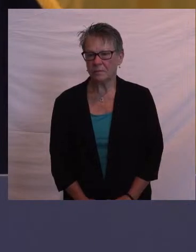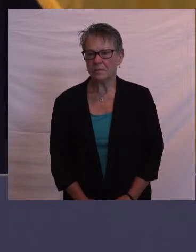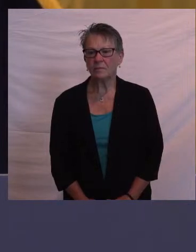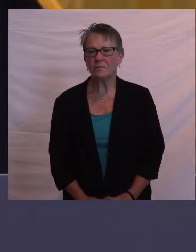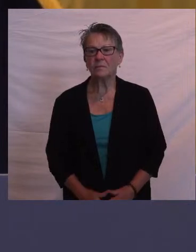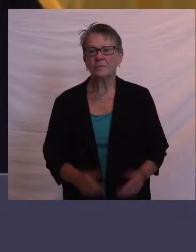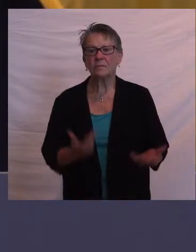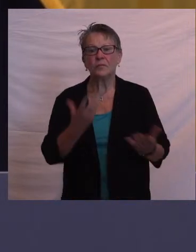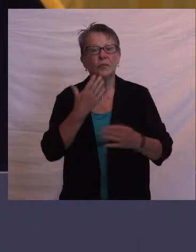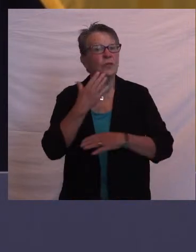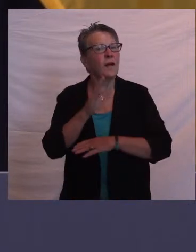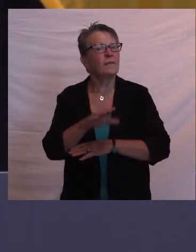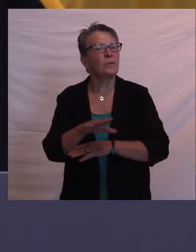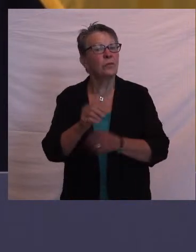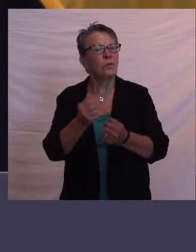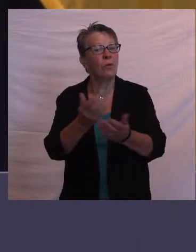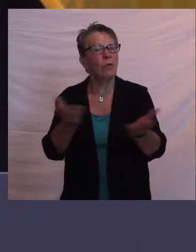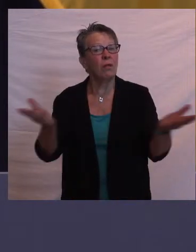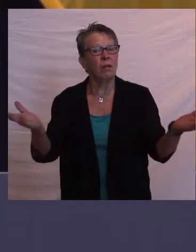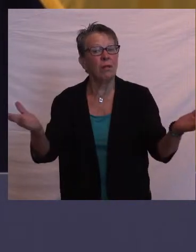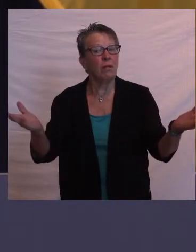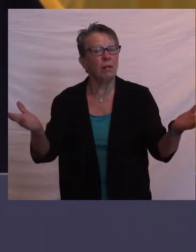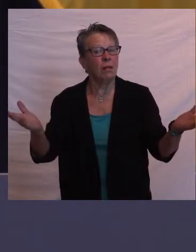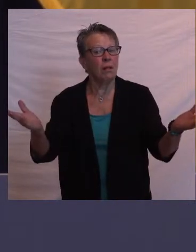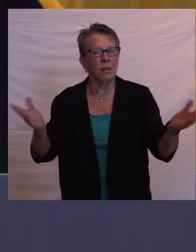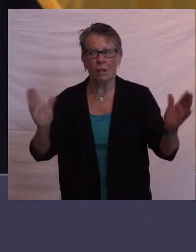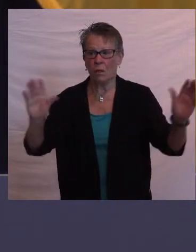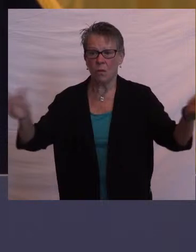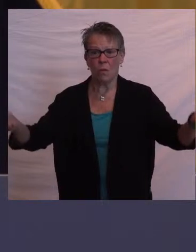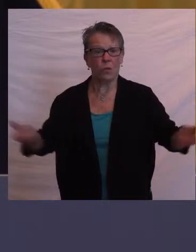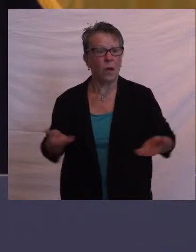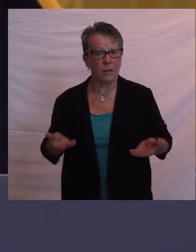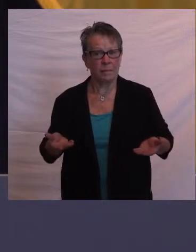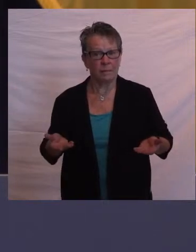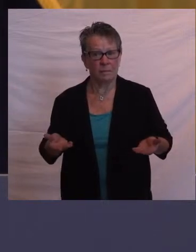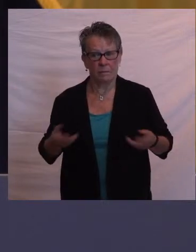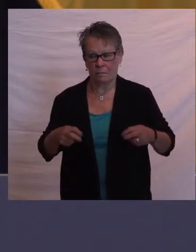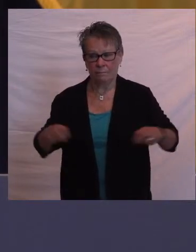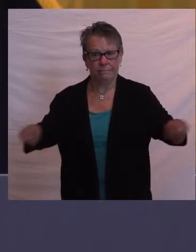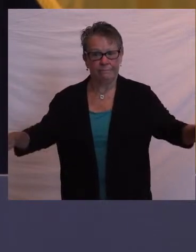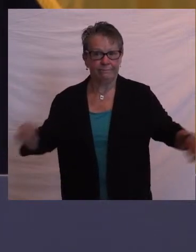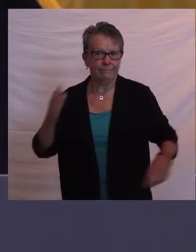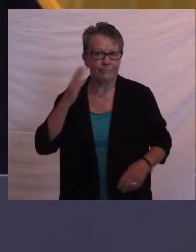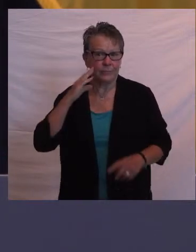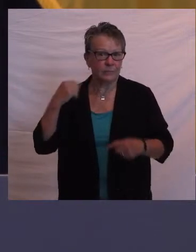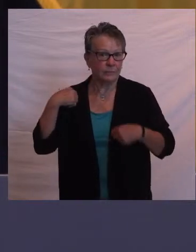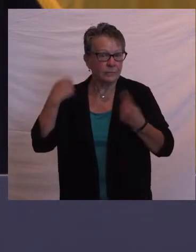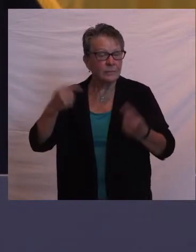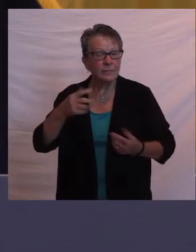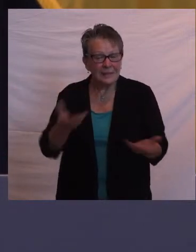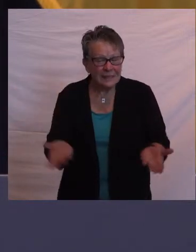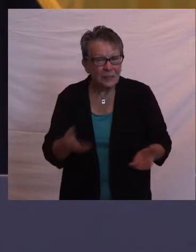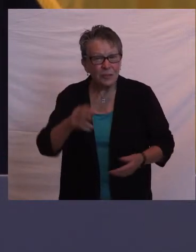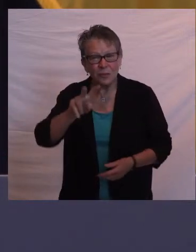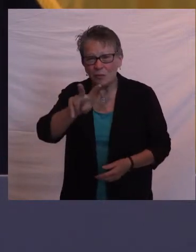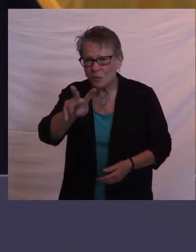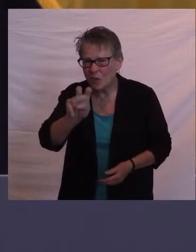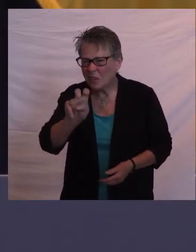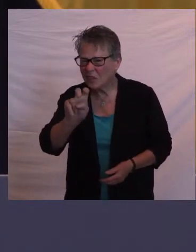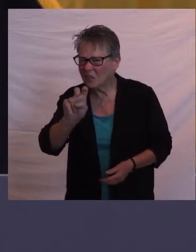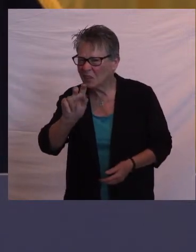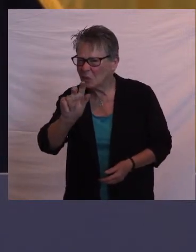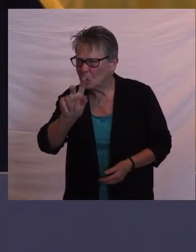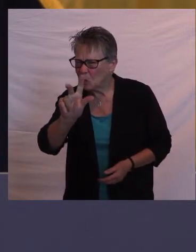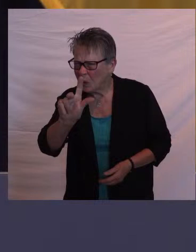Good afternoon. Welcome to our 223rd briefing. We have hit the